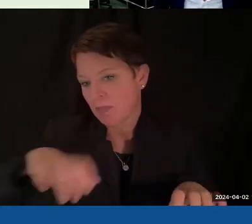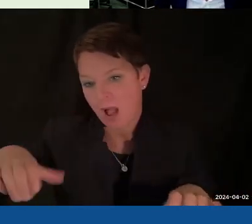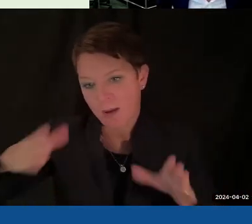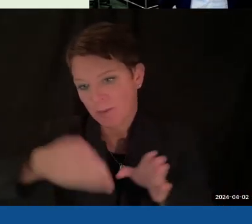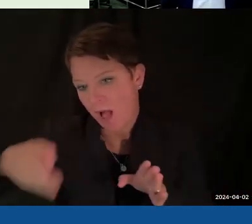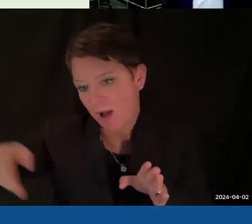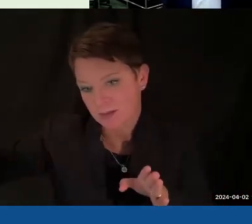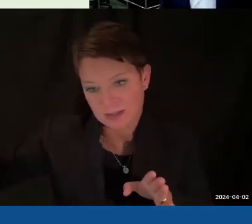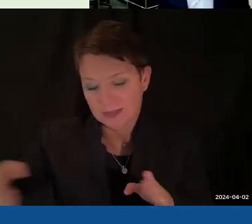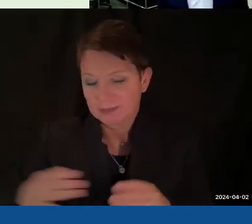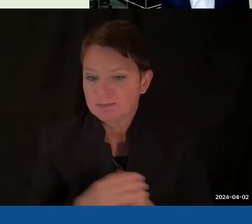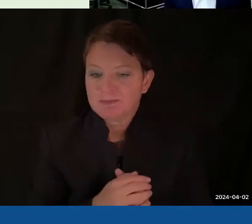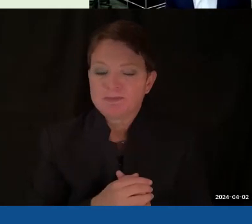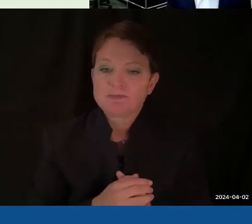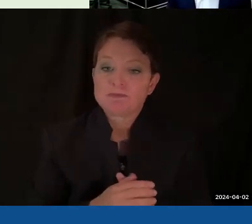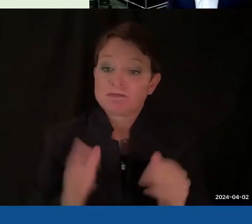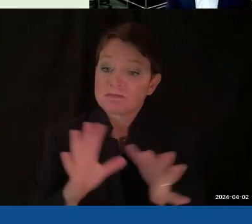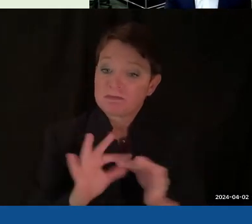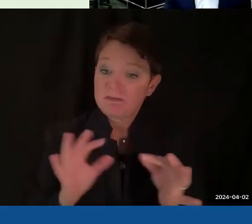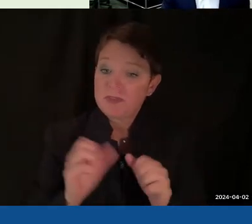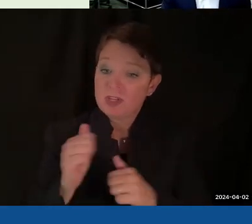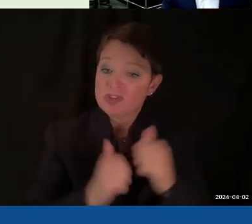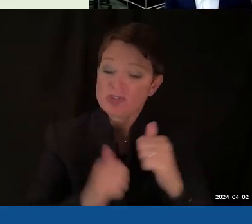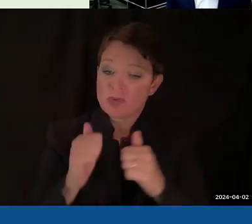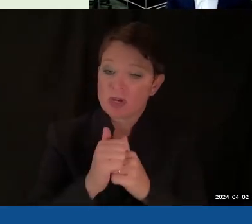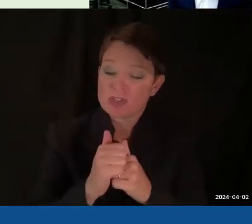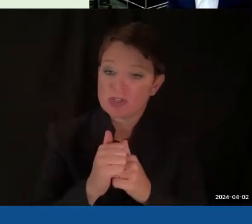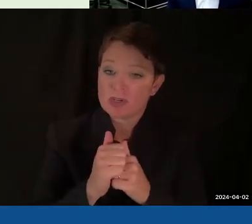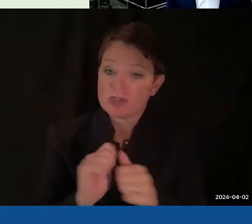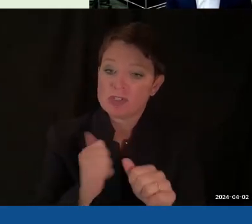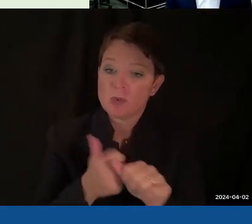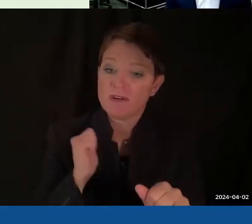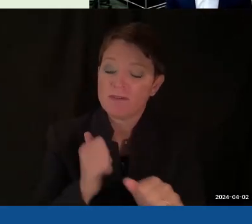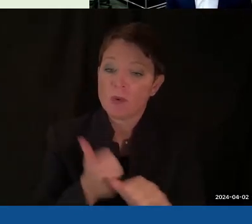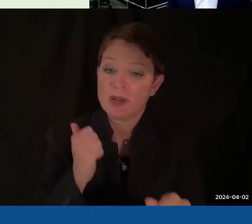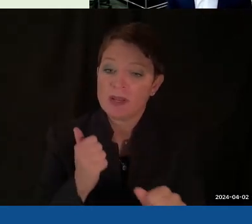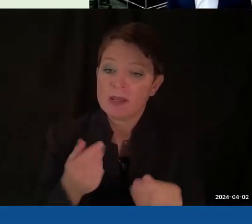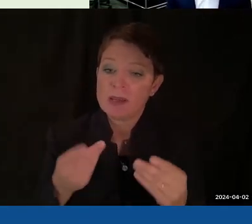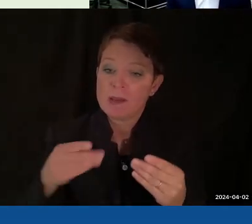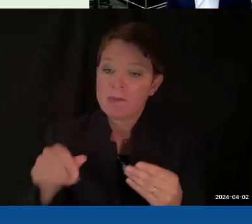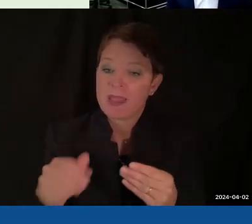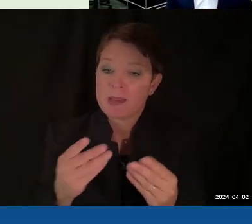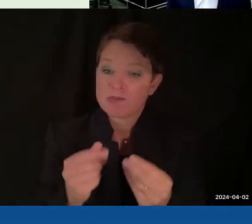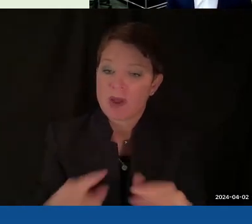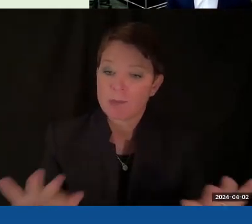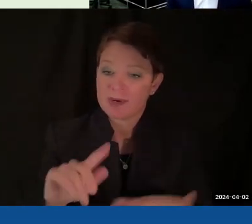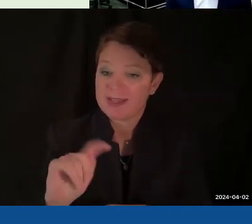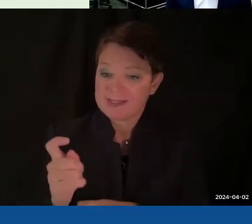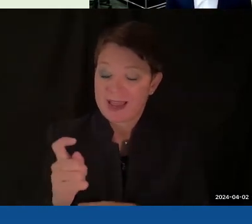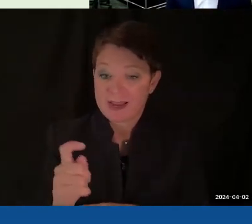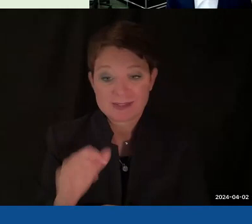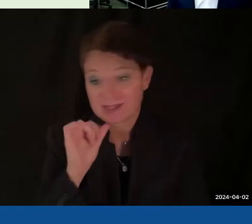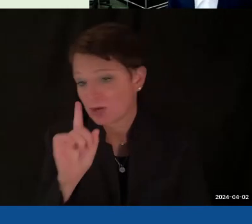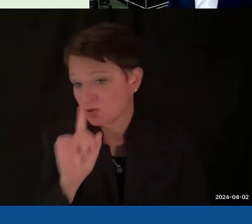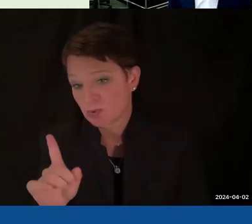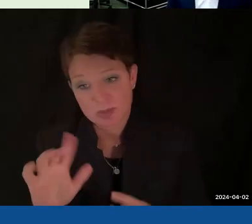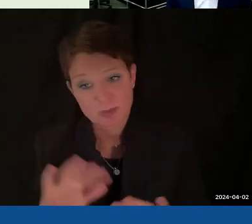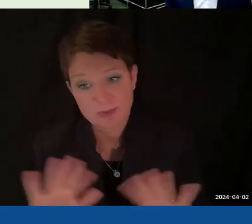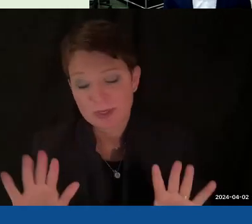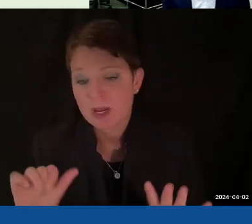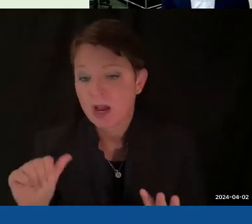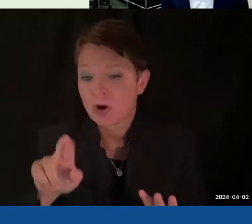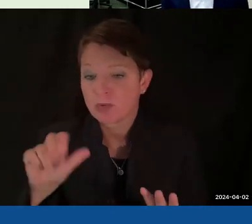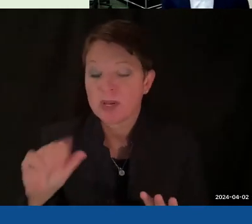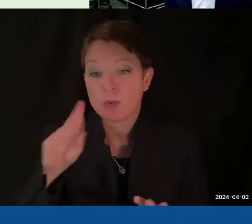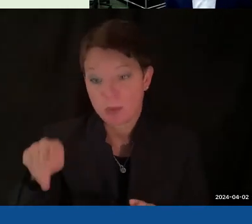another comment about our structure is a ploy to avoid paying property taxes, which is just not true. The arena